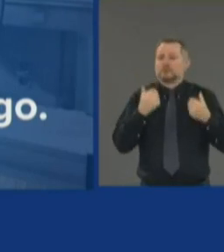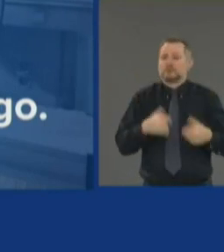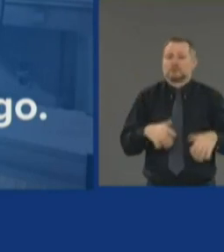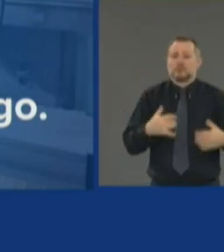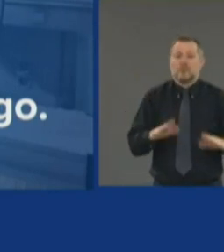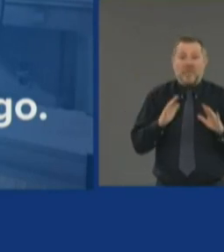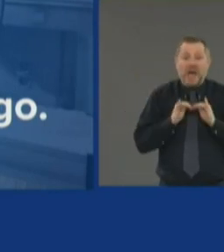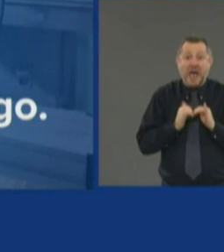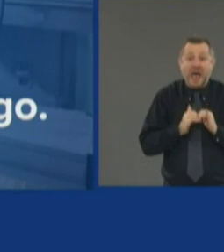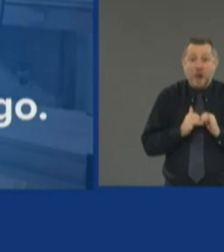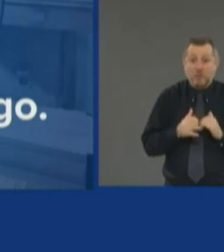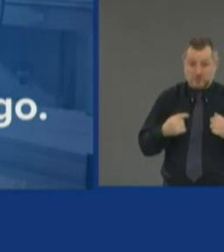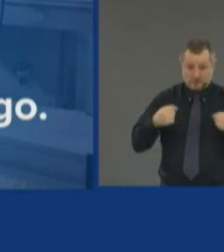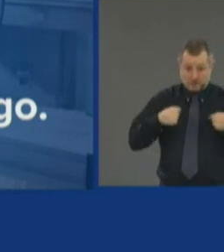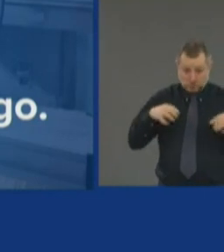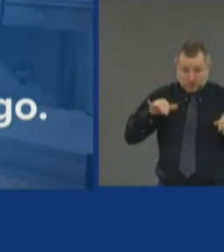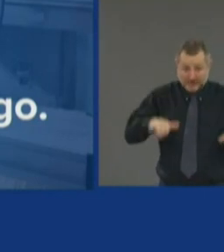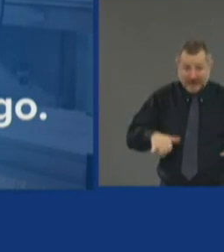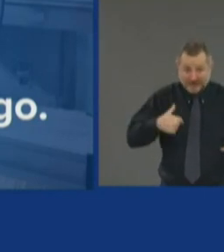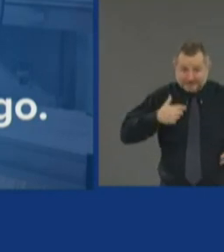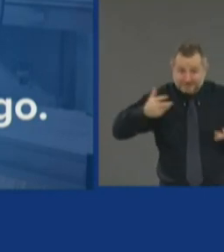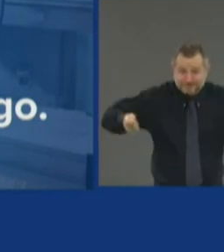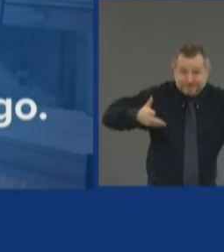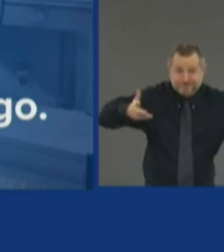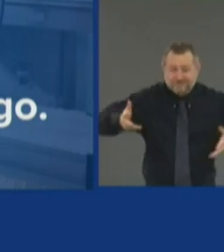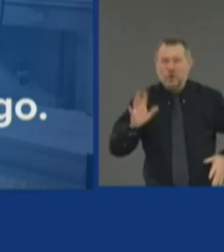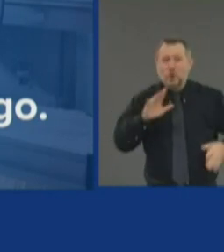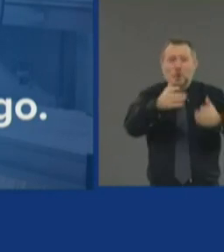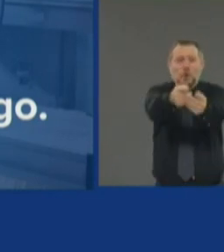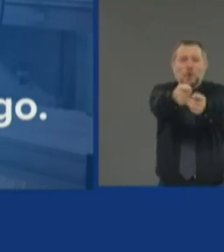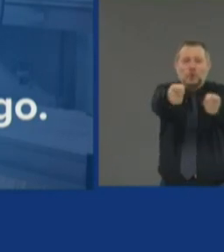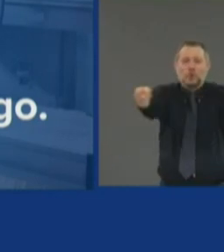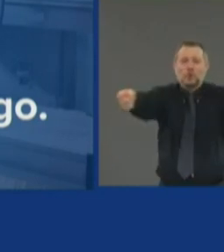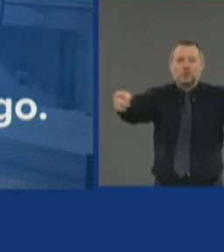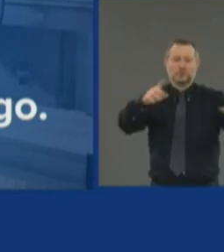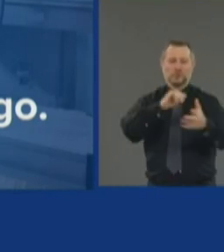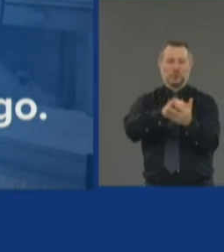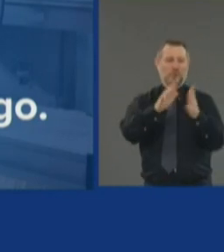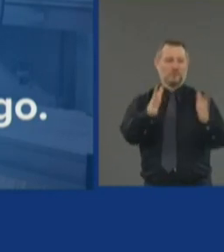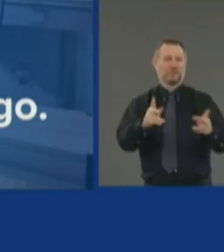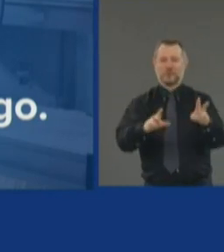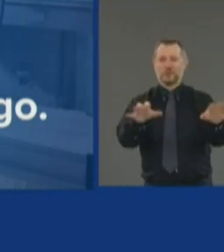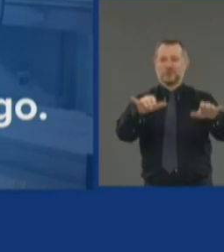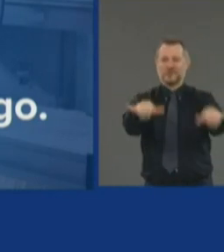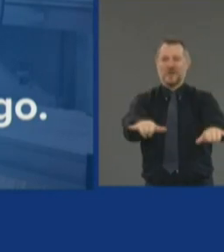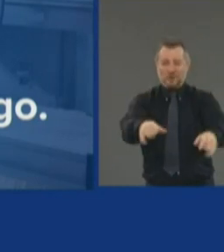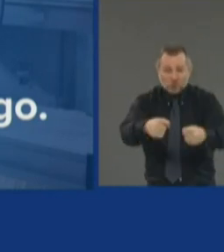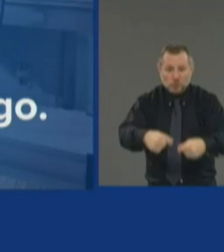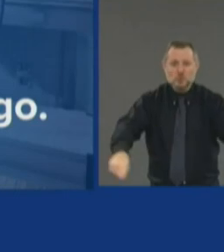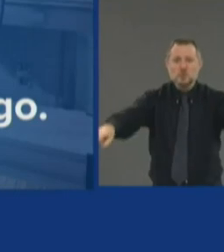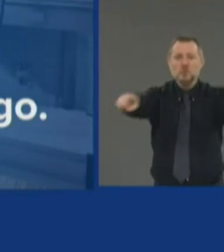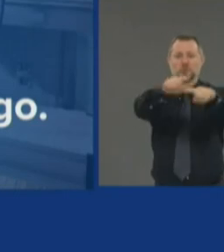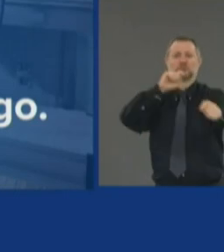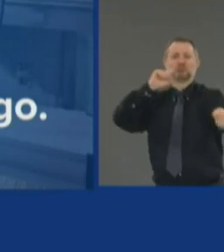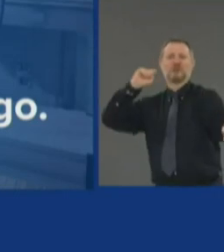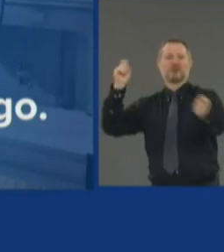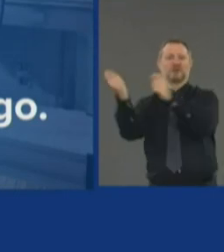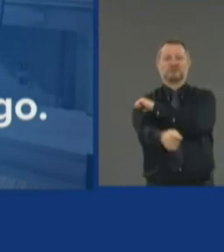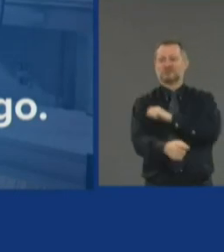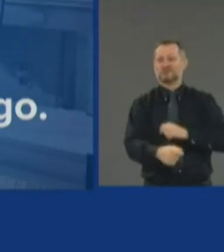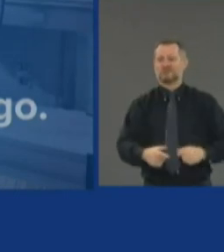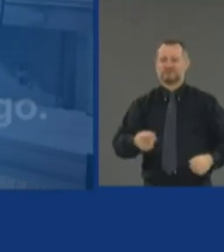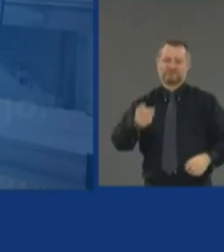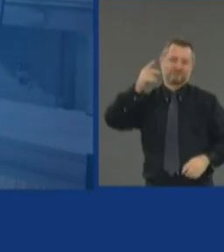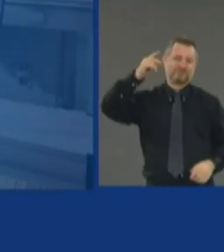nothing. The people of the state radically changed how they